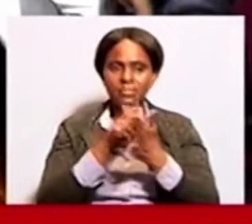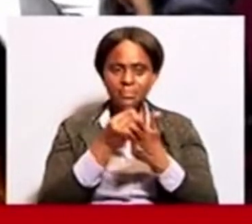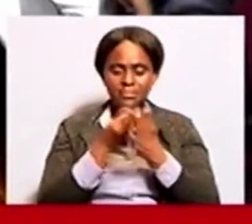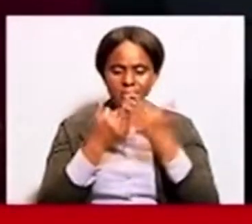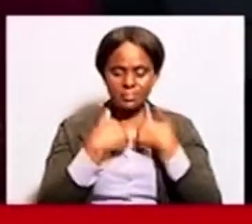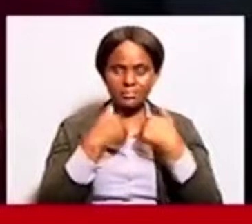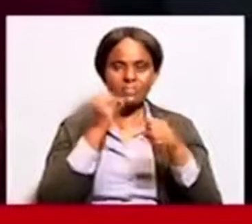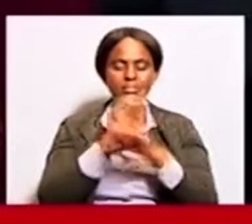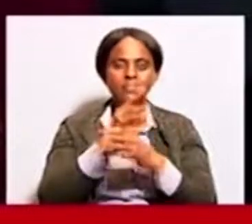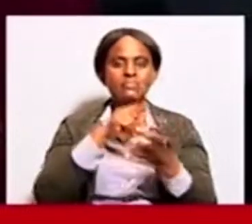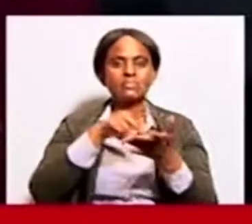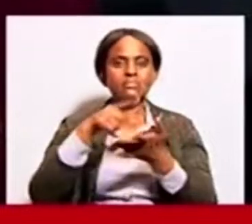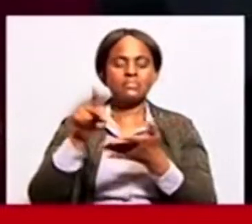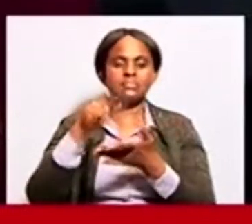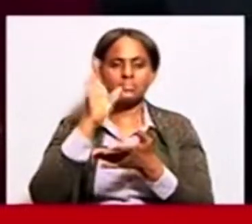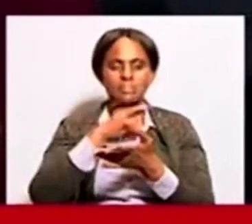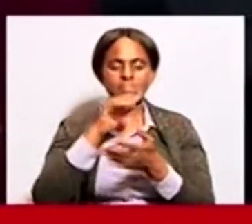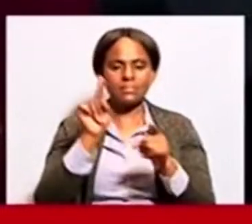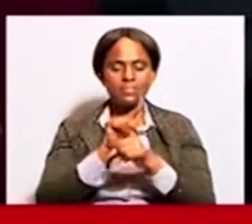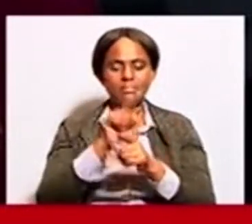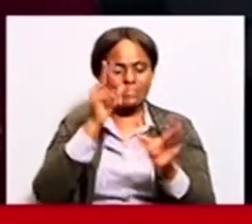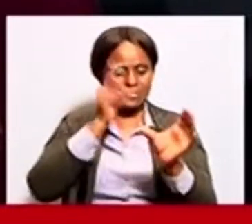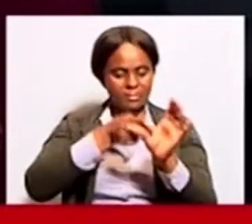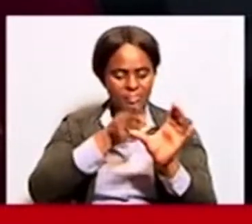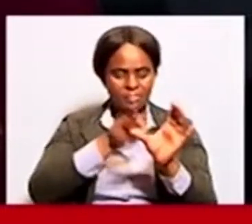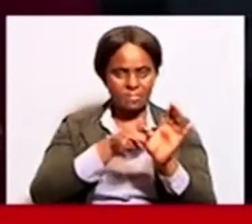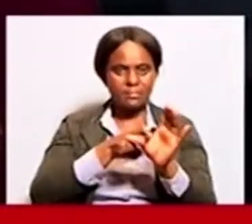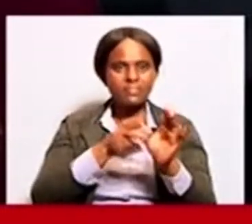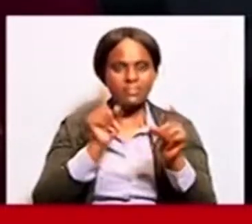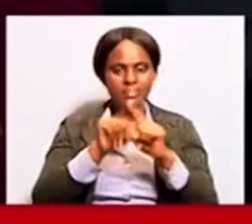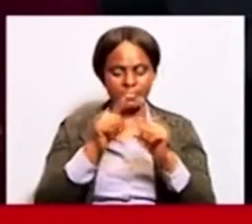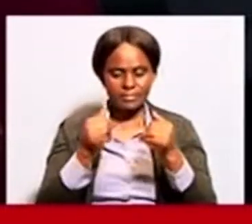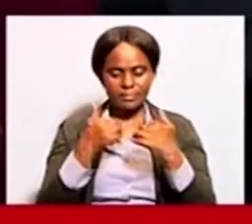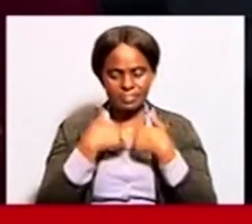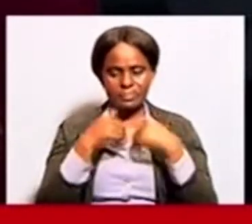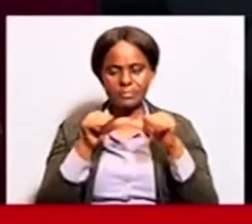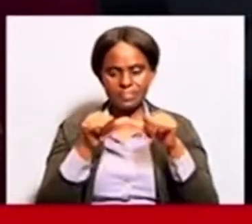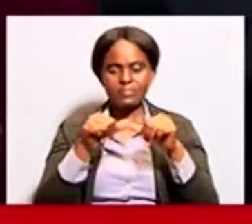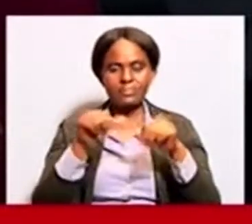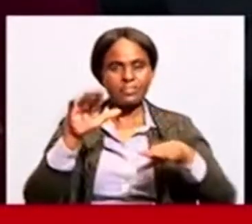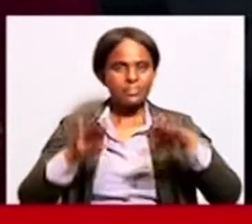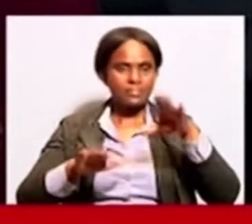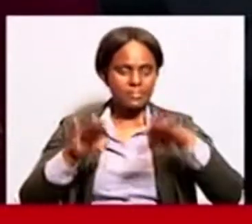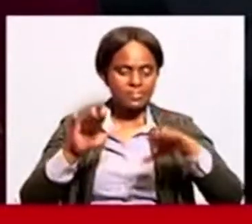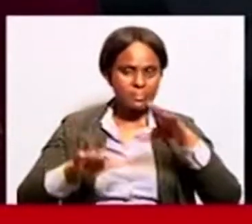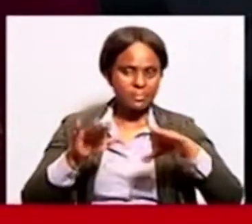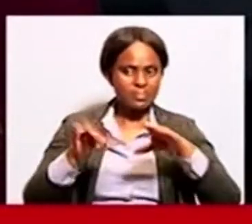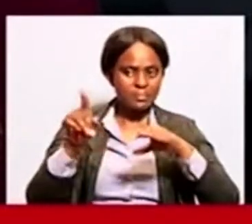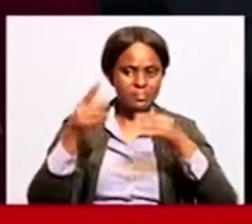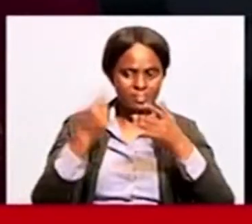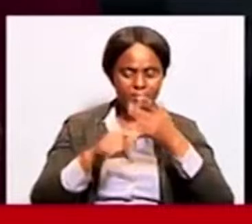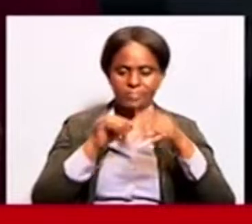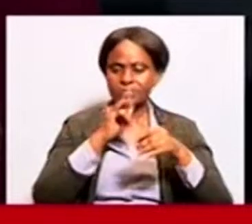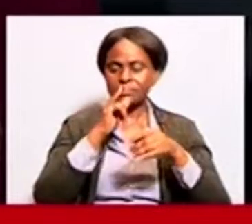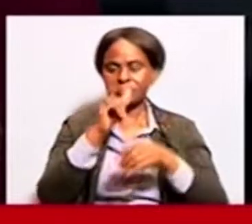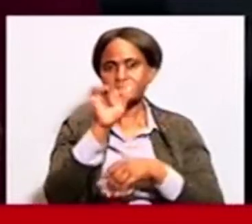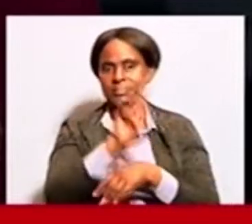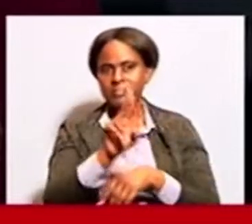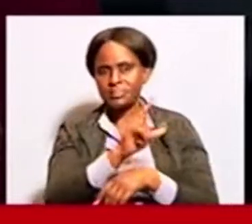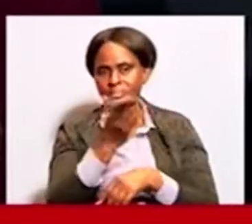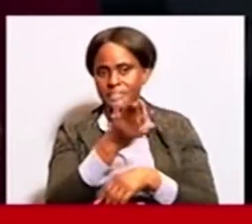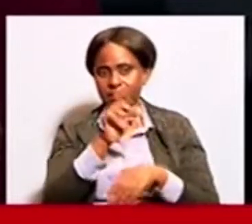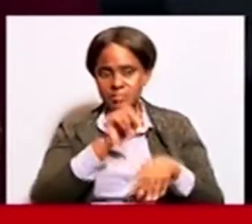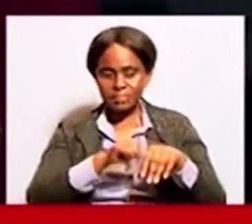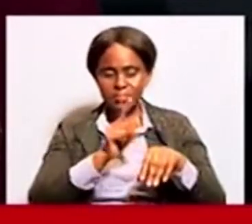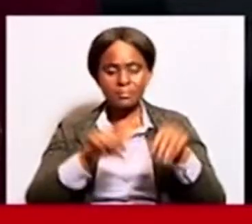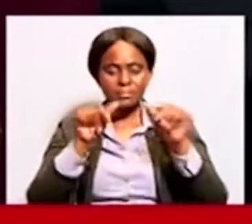been paid to the filling station. However, there was still a balance that had not been utilized at the time